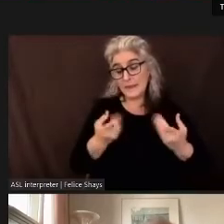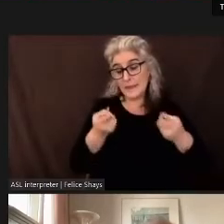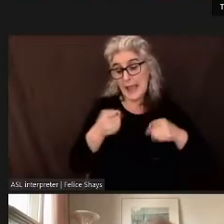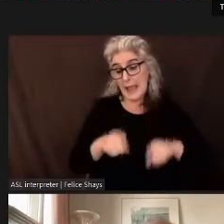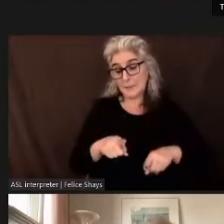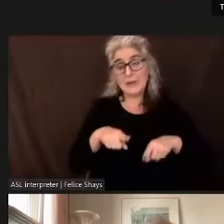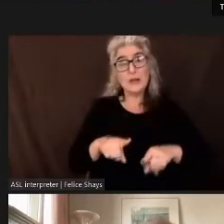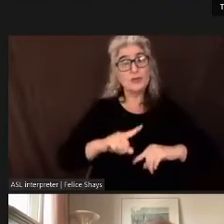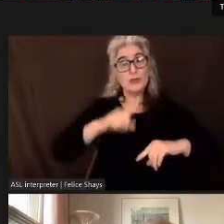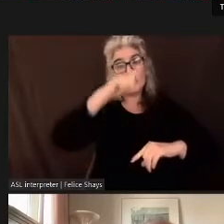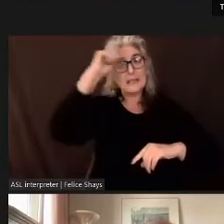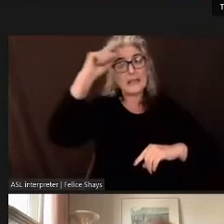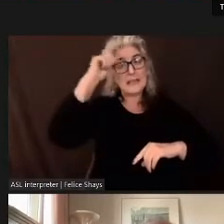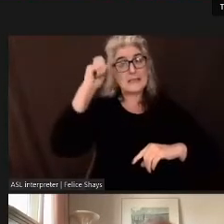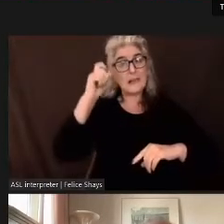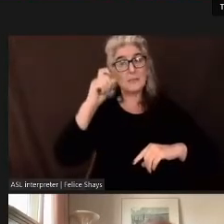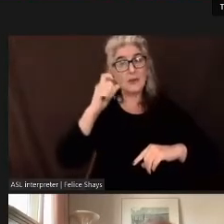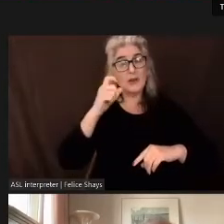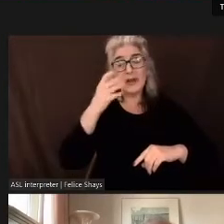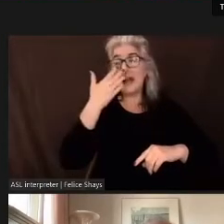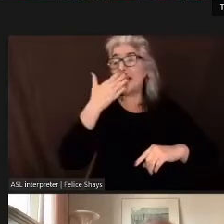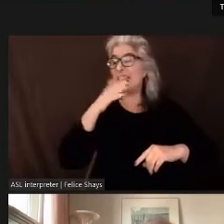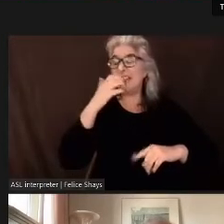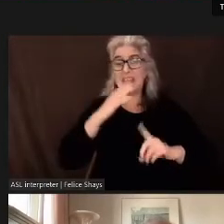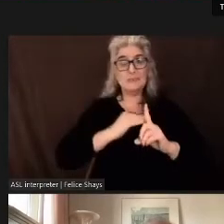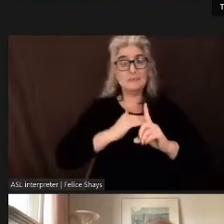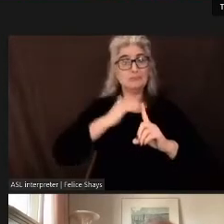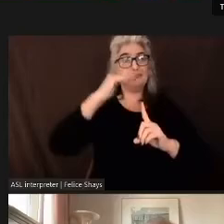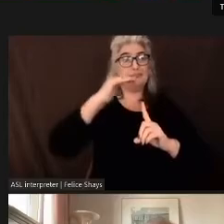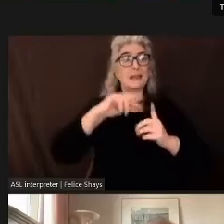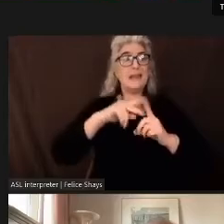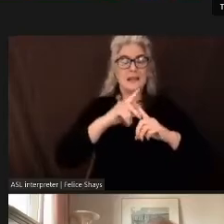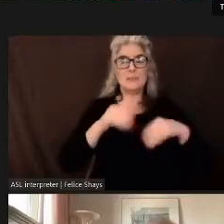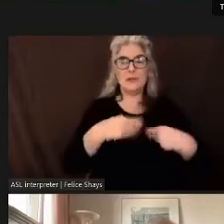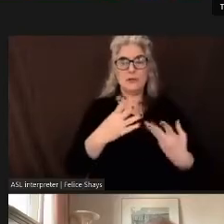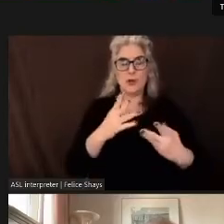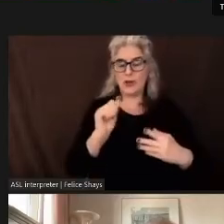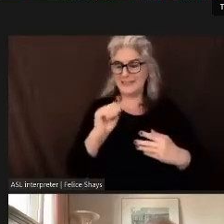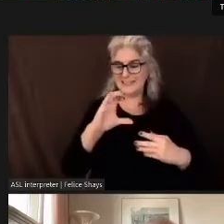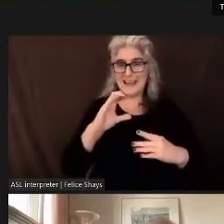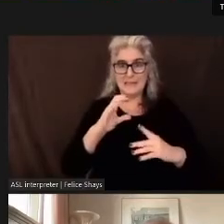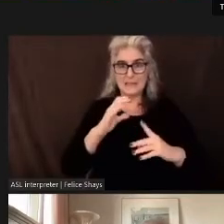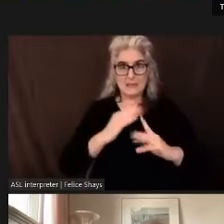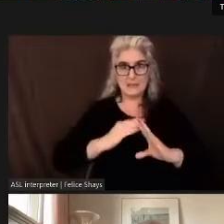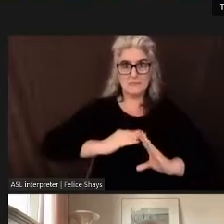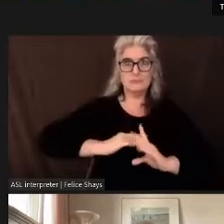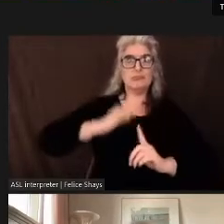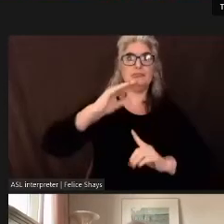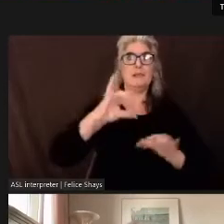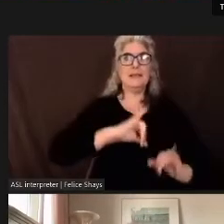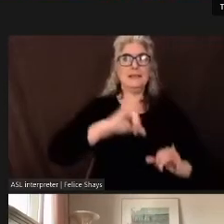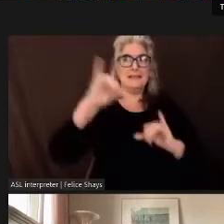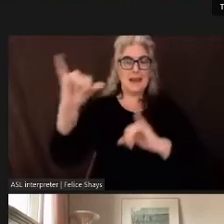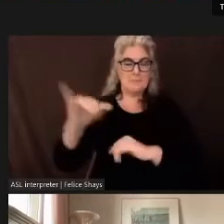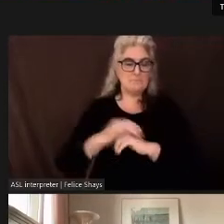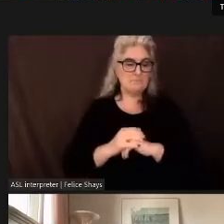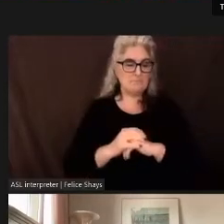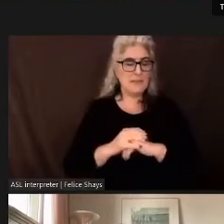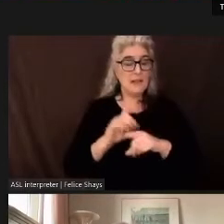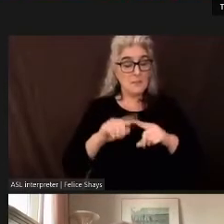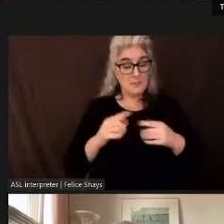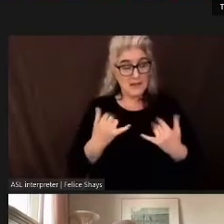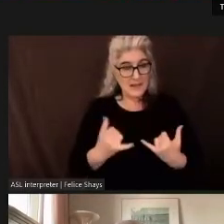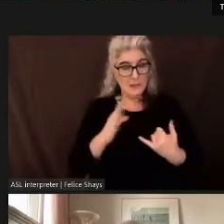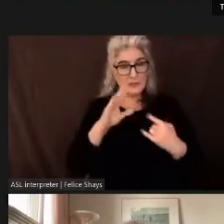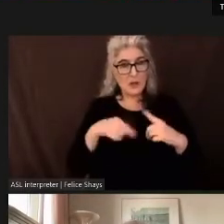safety. As most of us know, cooling is already coming from electricity, but the systems that we're talking about in this